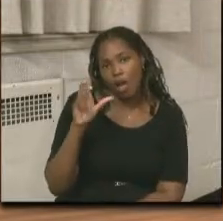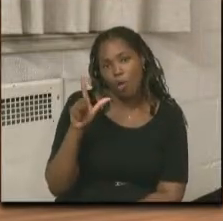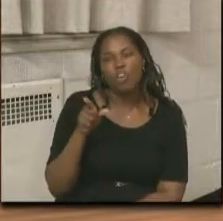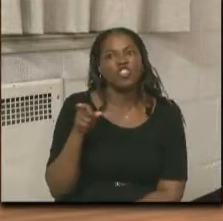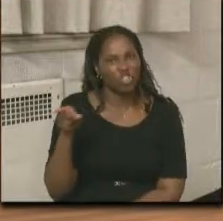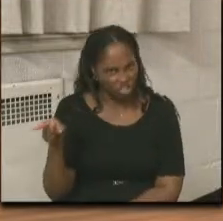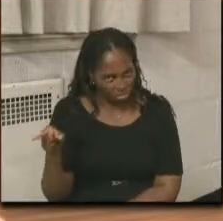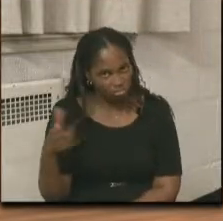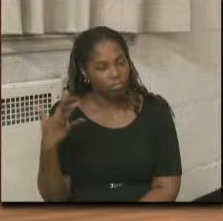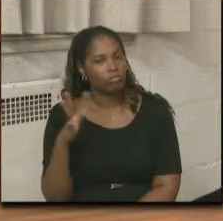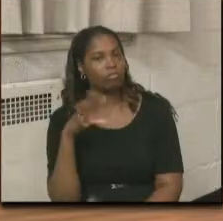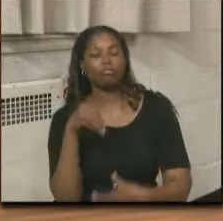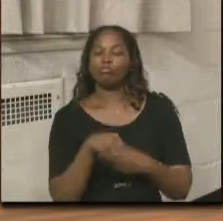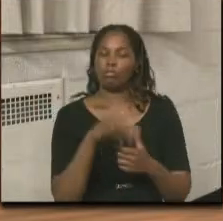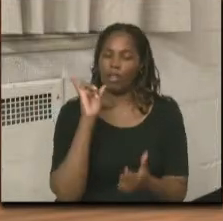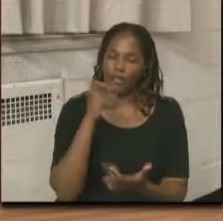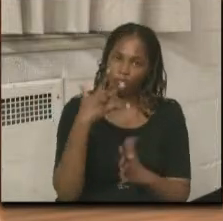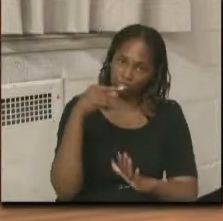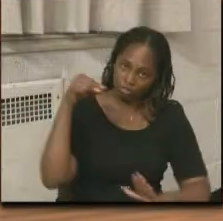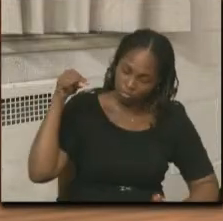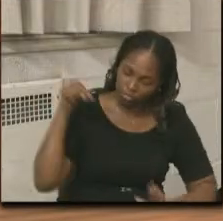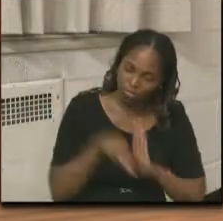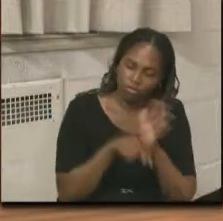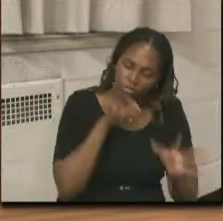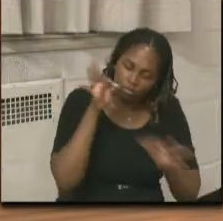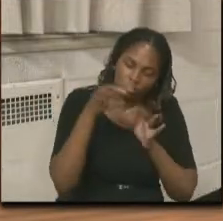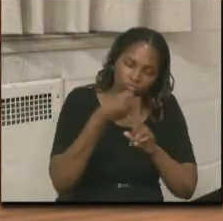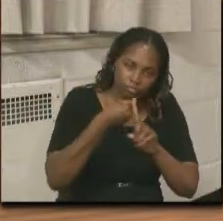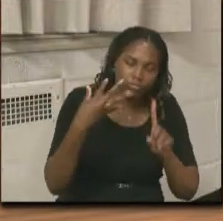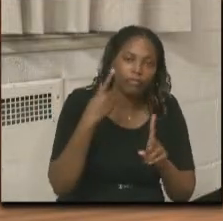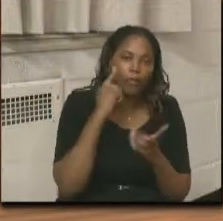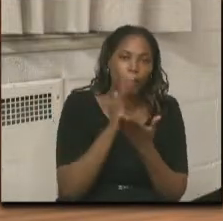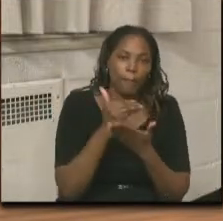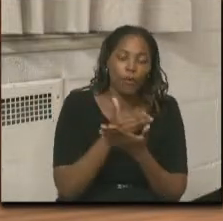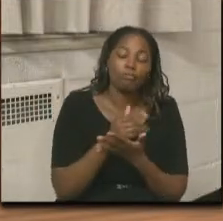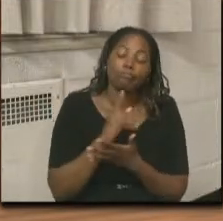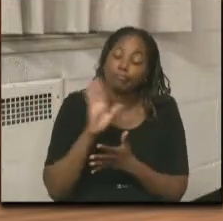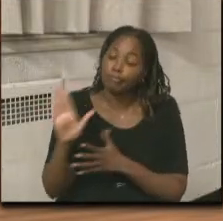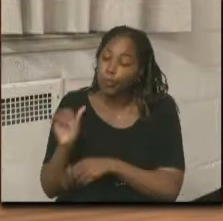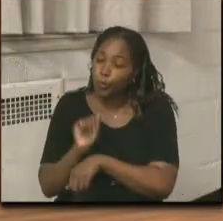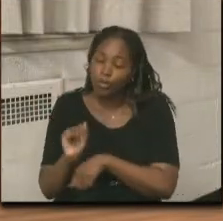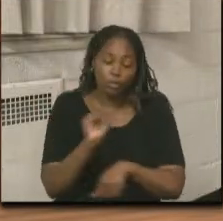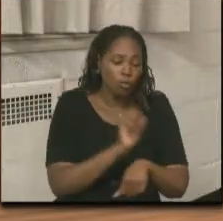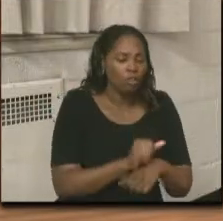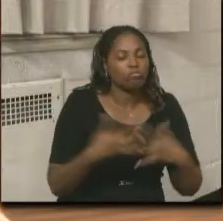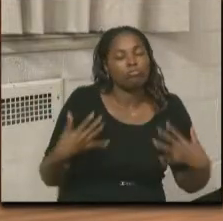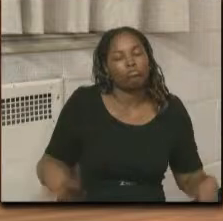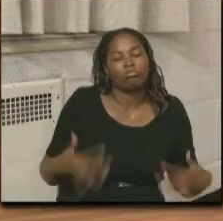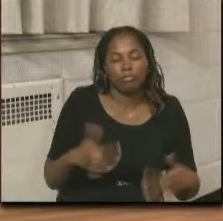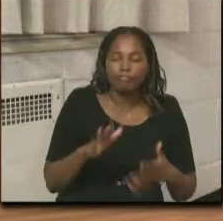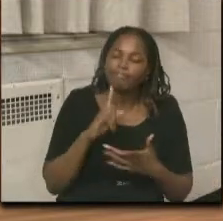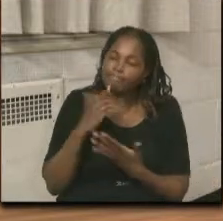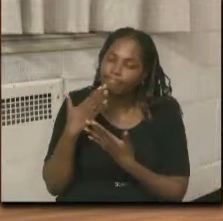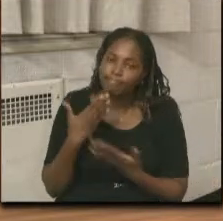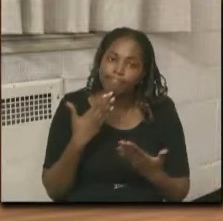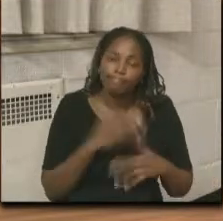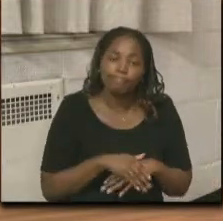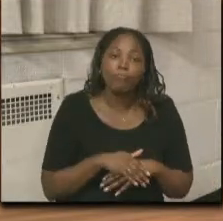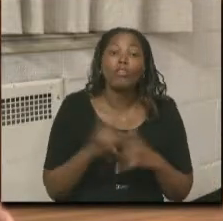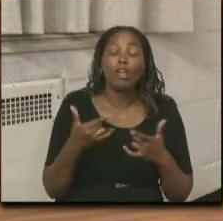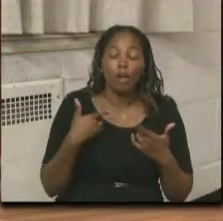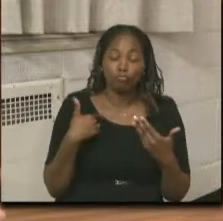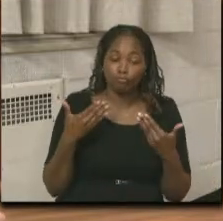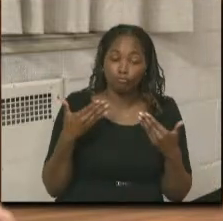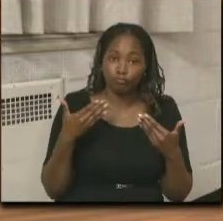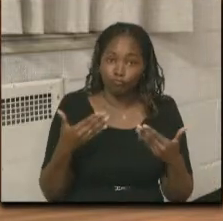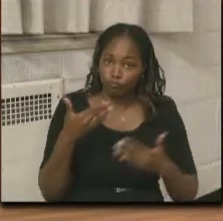comprehensive and thought budget proposal. Your hard work and dedication are deeply appreciated. As we move forward with the approval